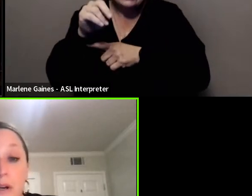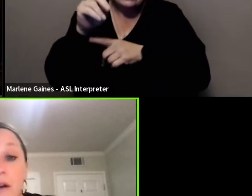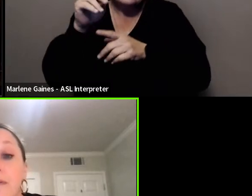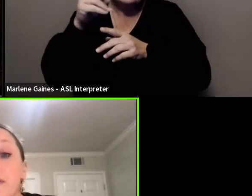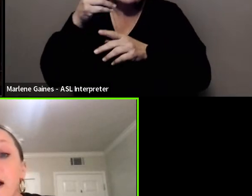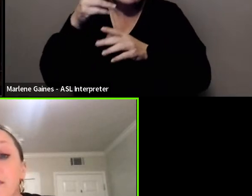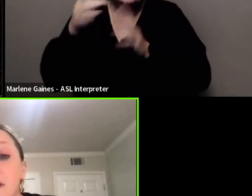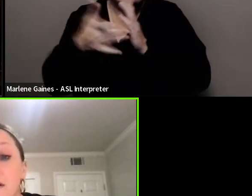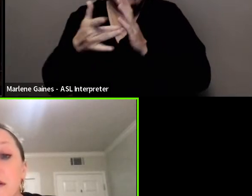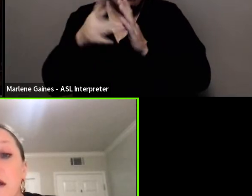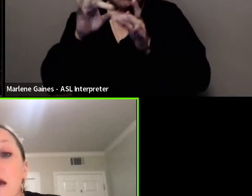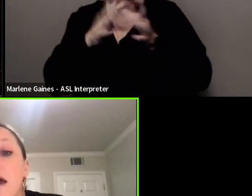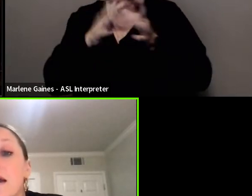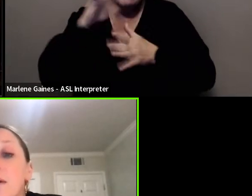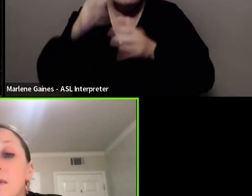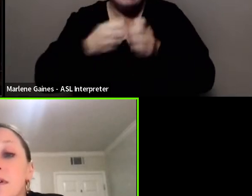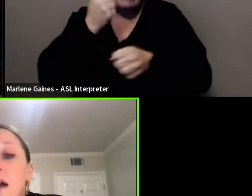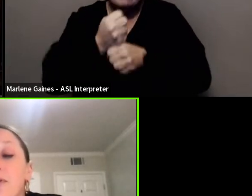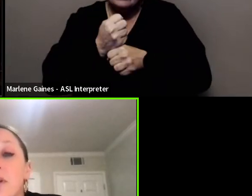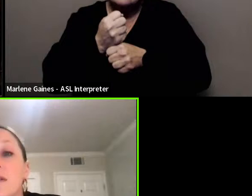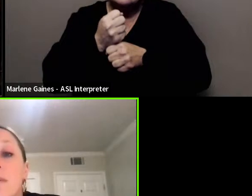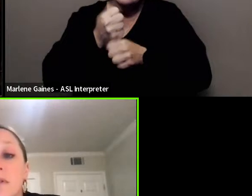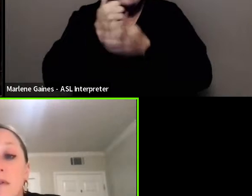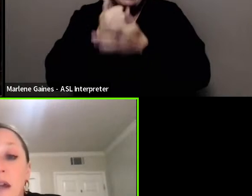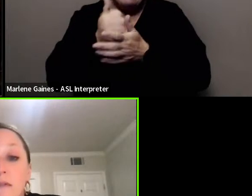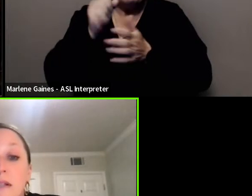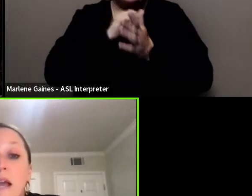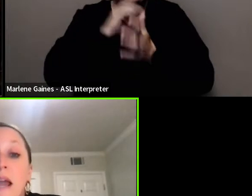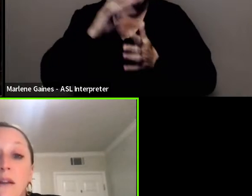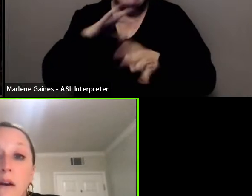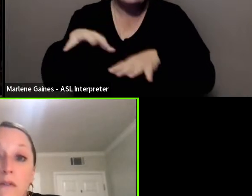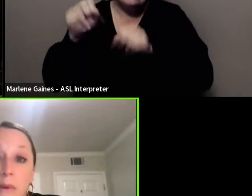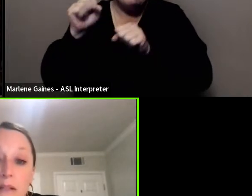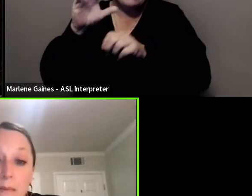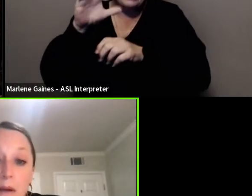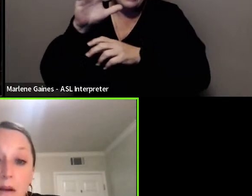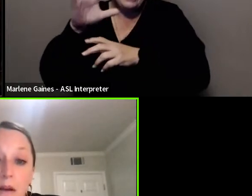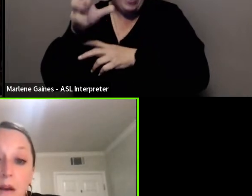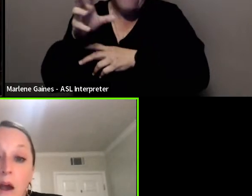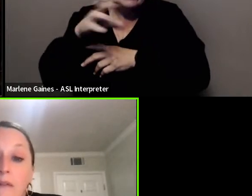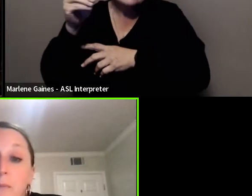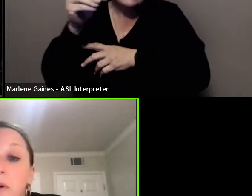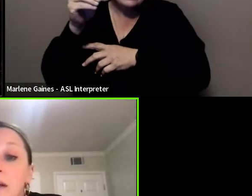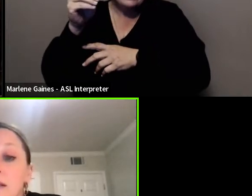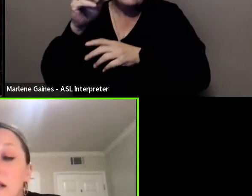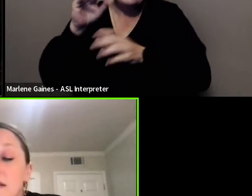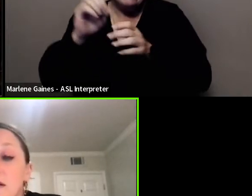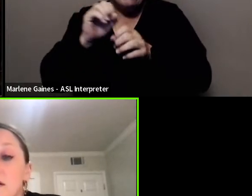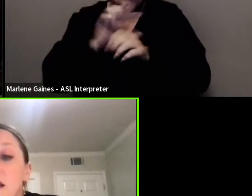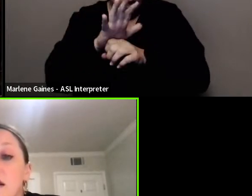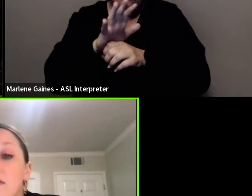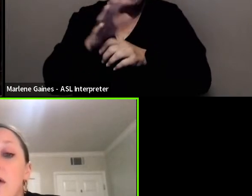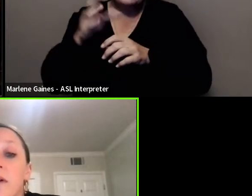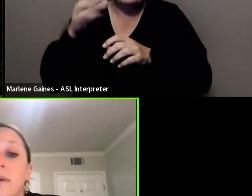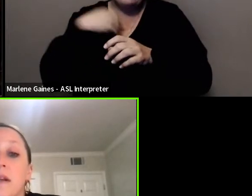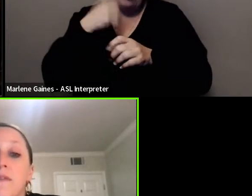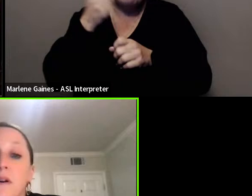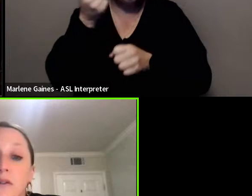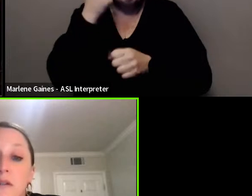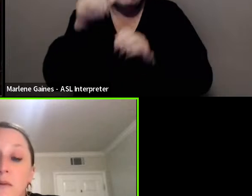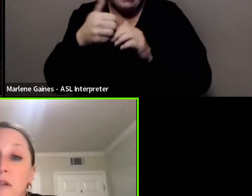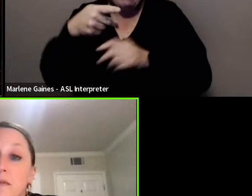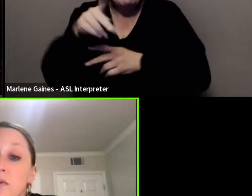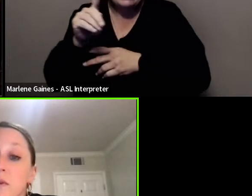technology coordinator for 5 years and helped our staff through the adoption of Canvas and the COVID pandemic. I have a pretty good sense and understanding of how our